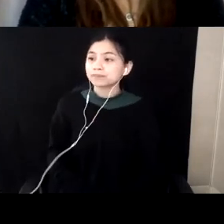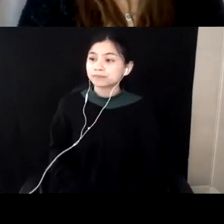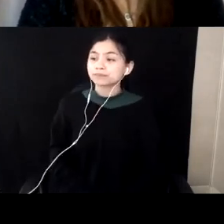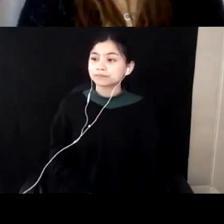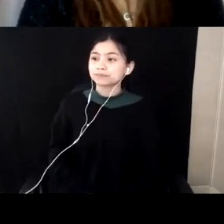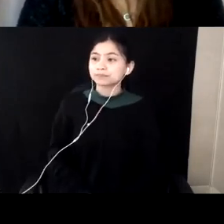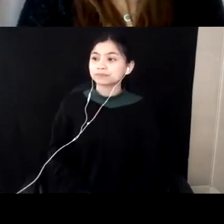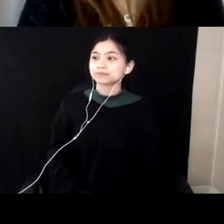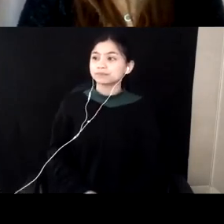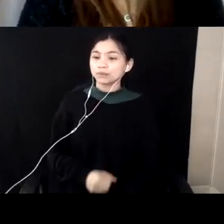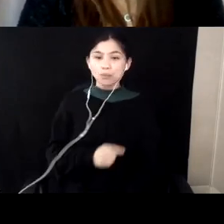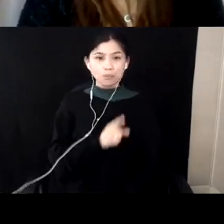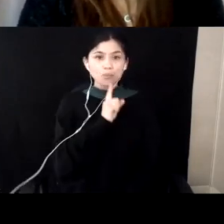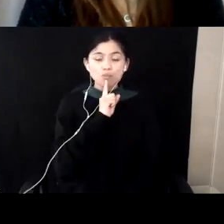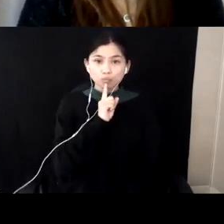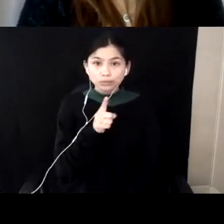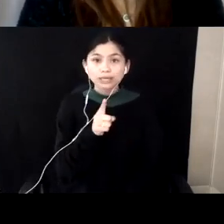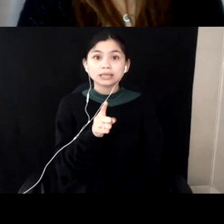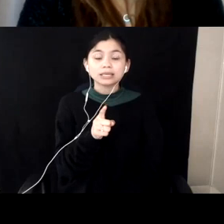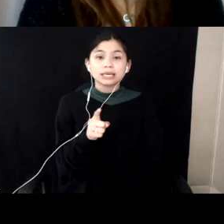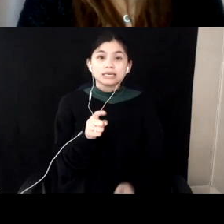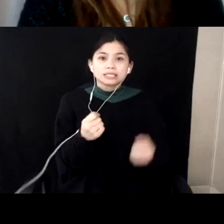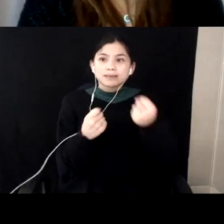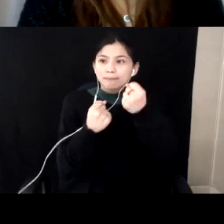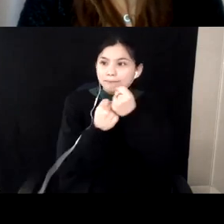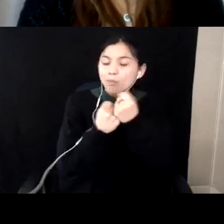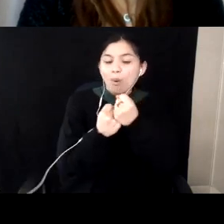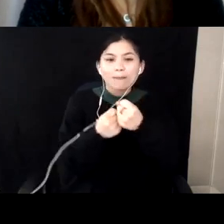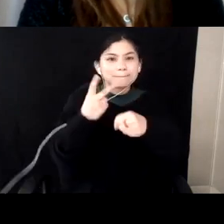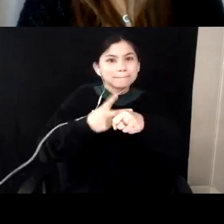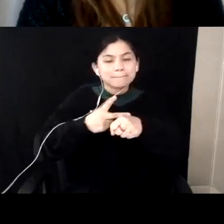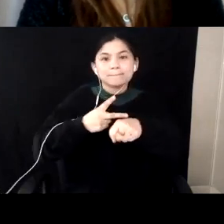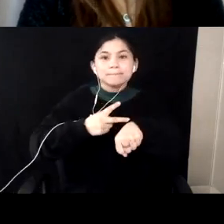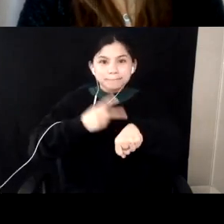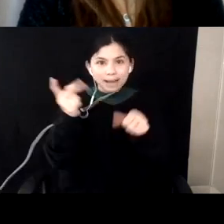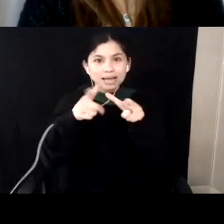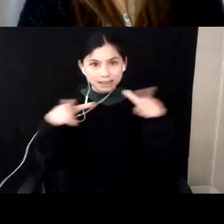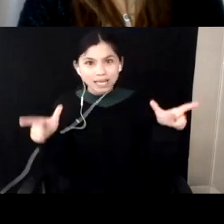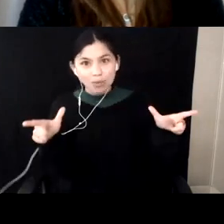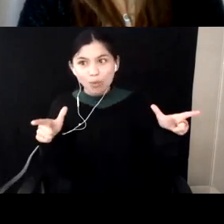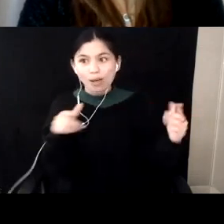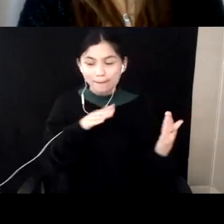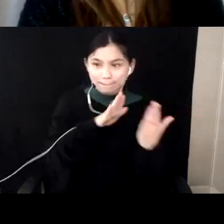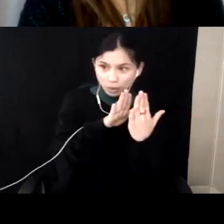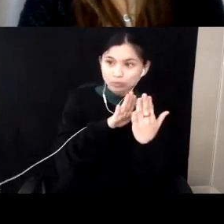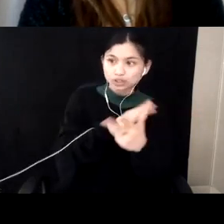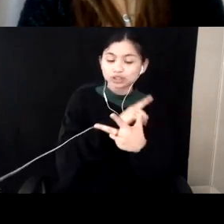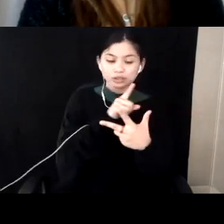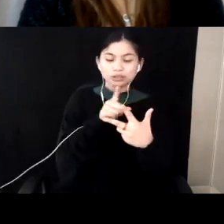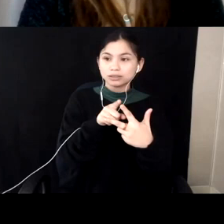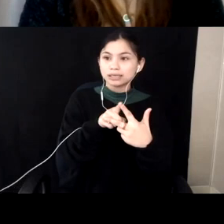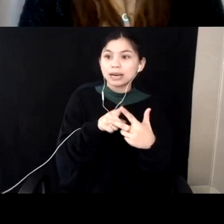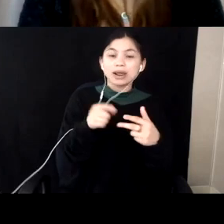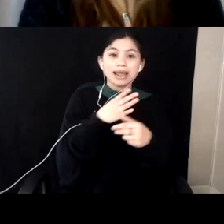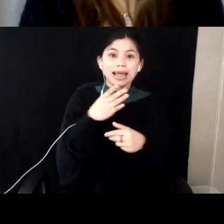So really supporting and promoting bilingualism, provide bilingual resources. Sometimes it's